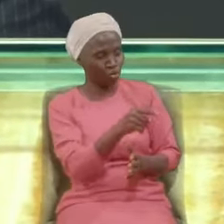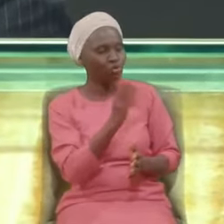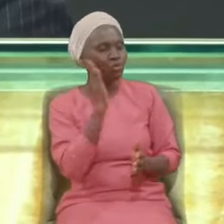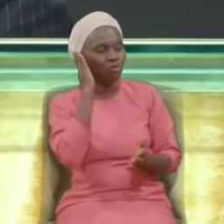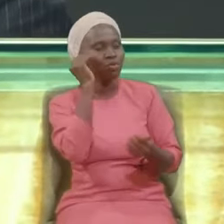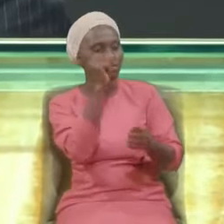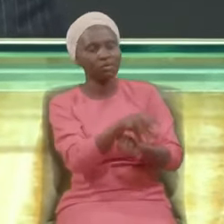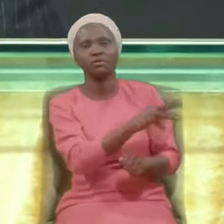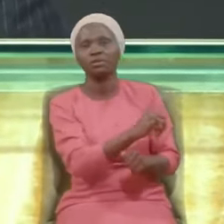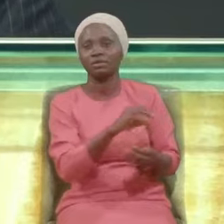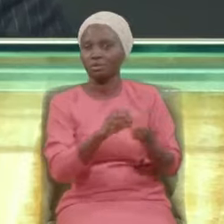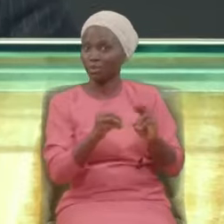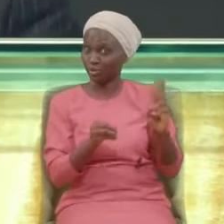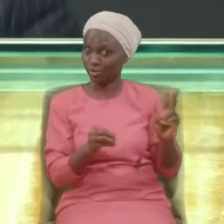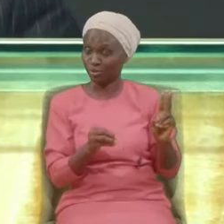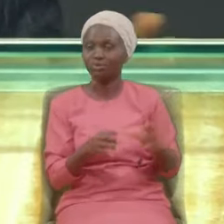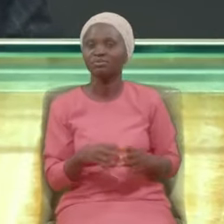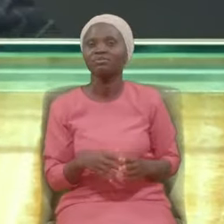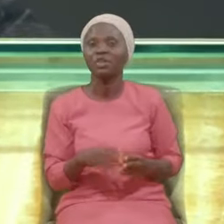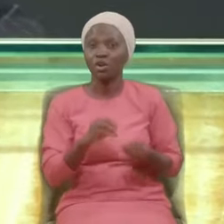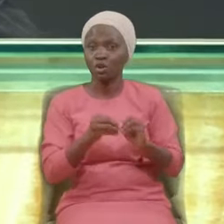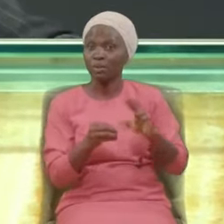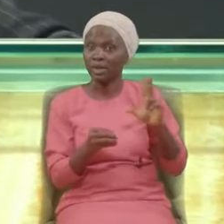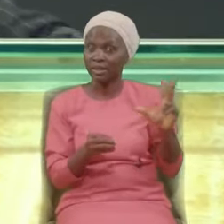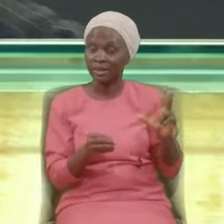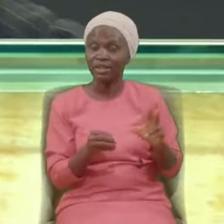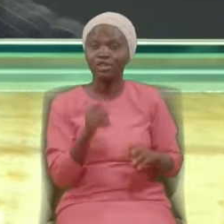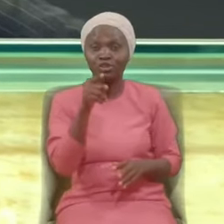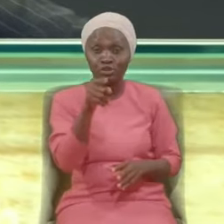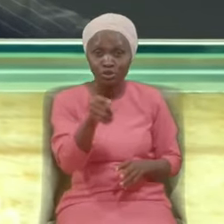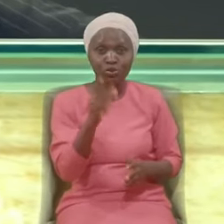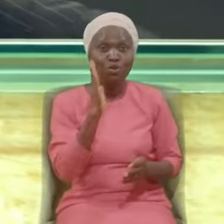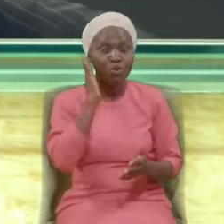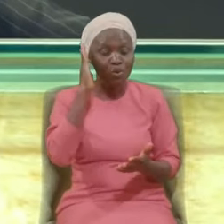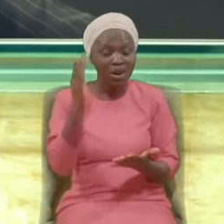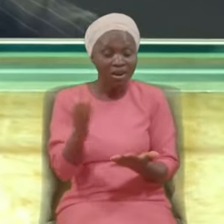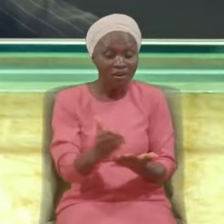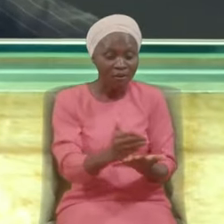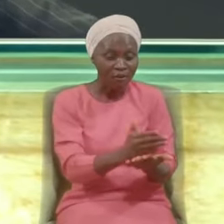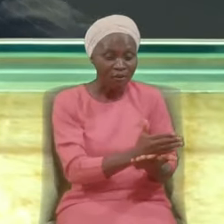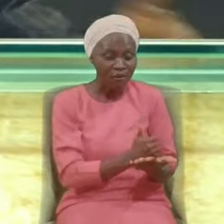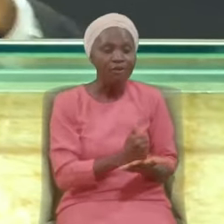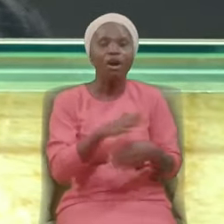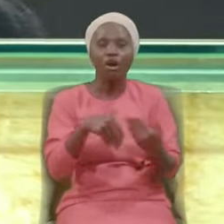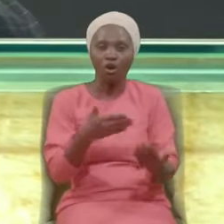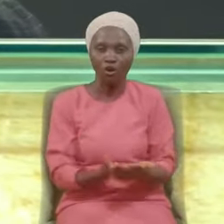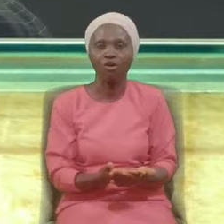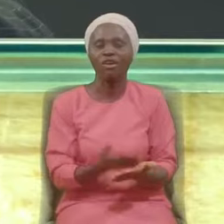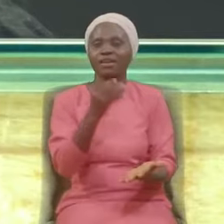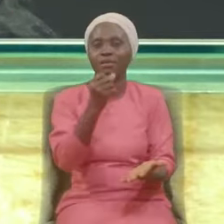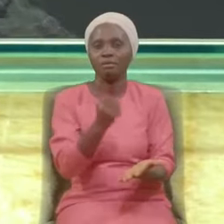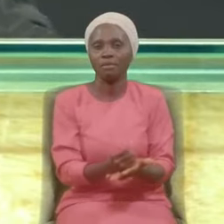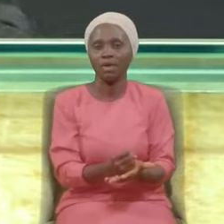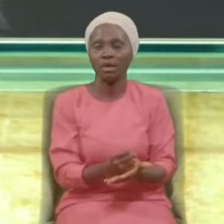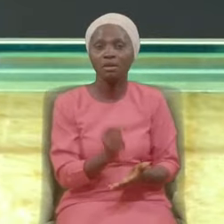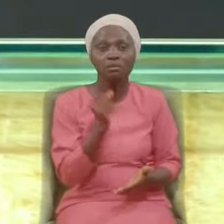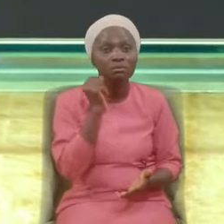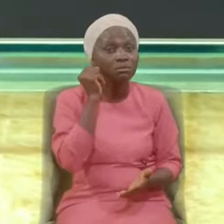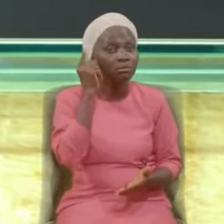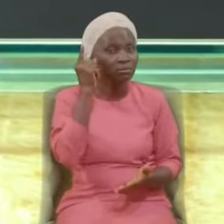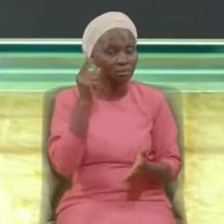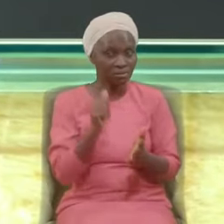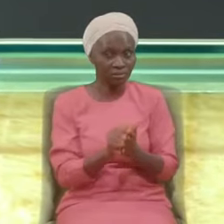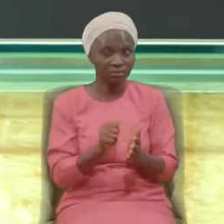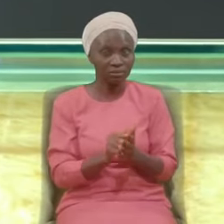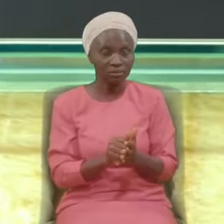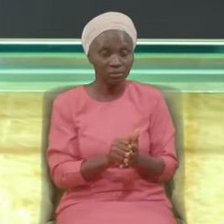them, two. And then three, you will recover all. Understand? He didn't